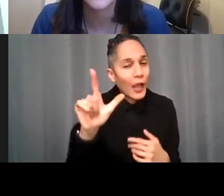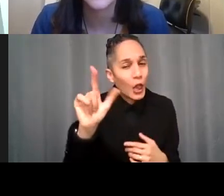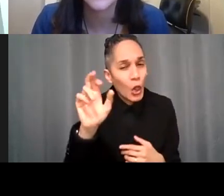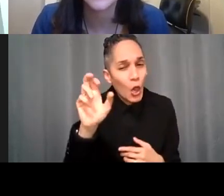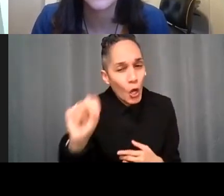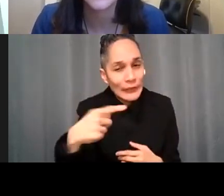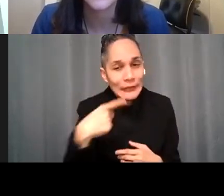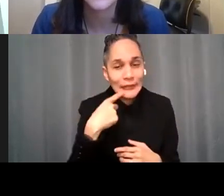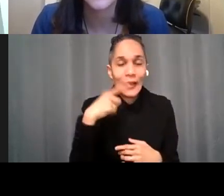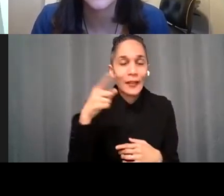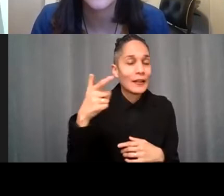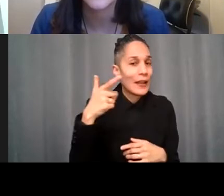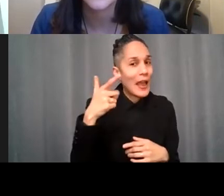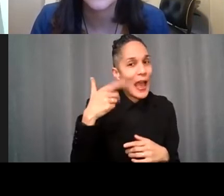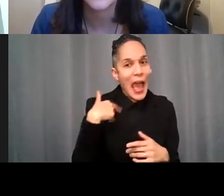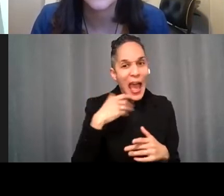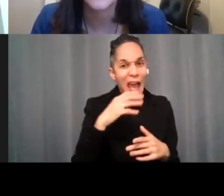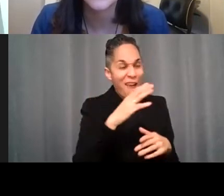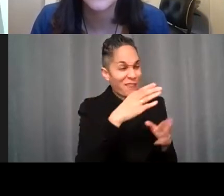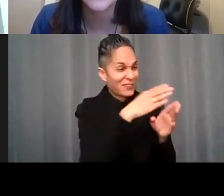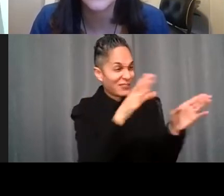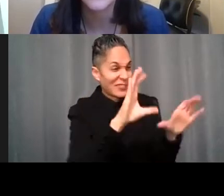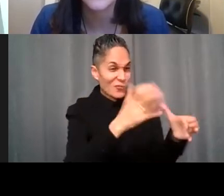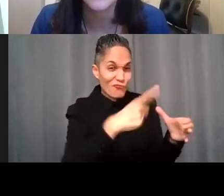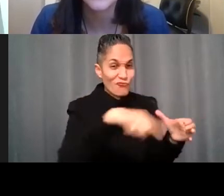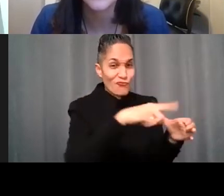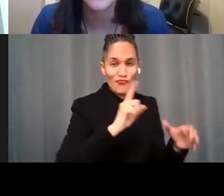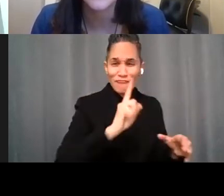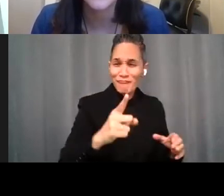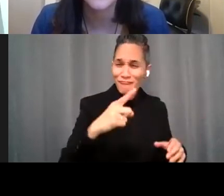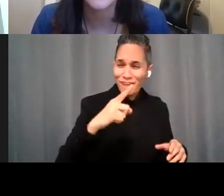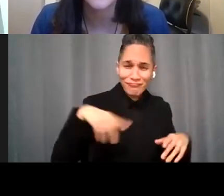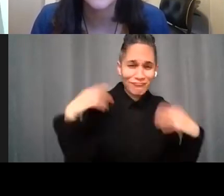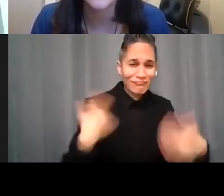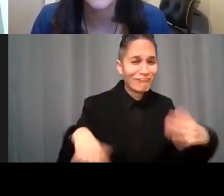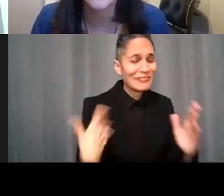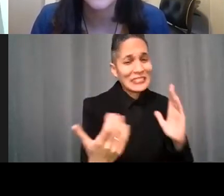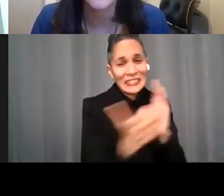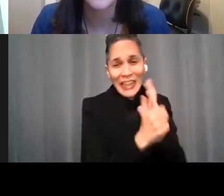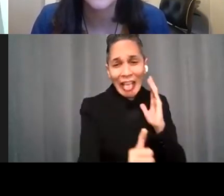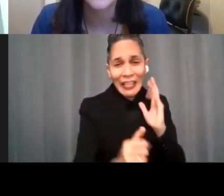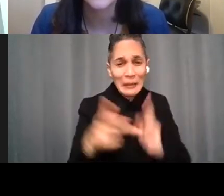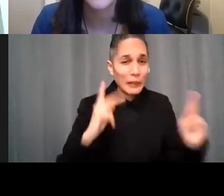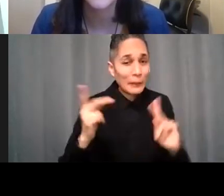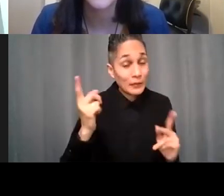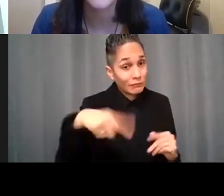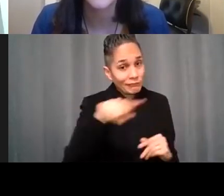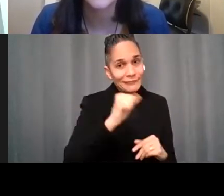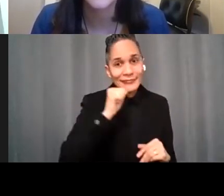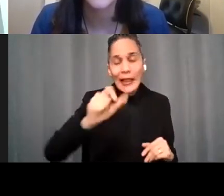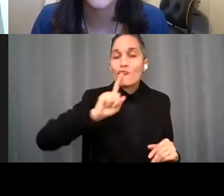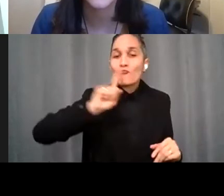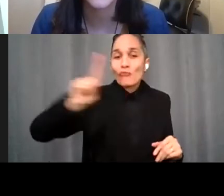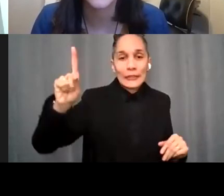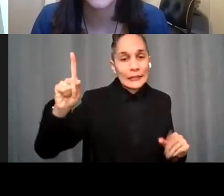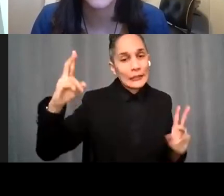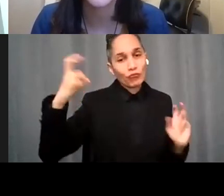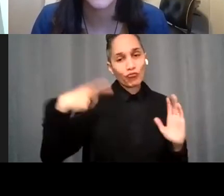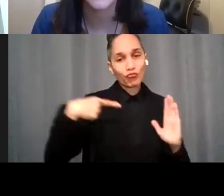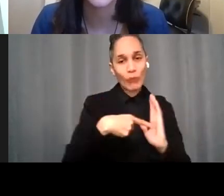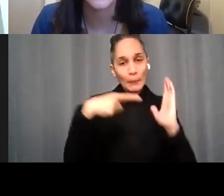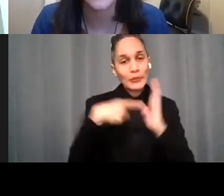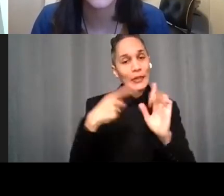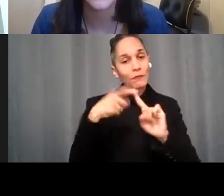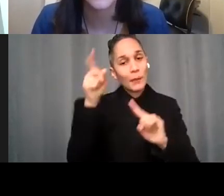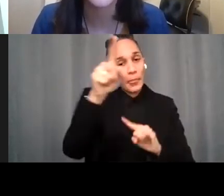a whole group of really talented people who aren't necessarily repped by those top